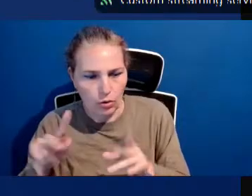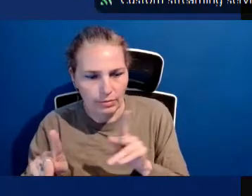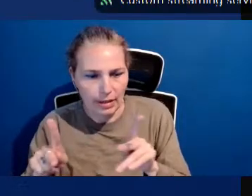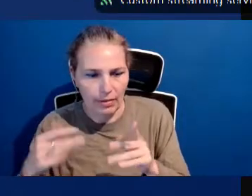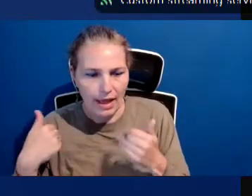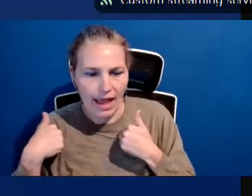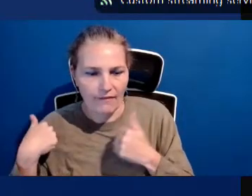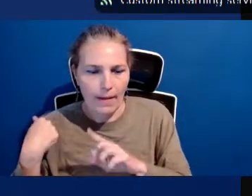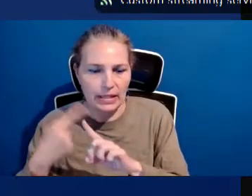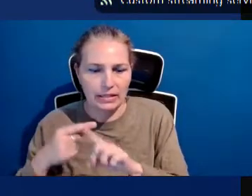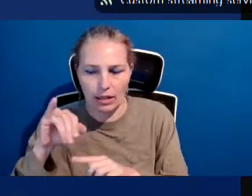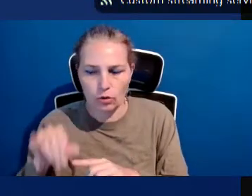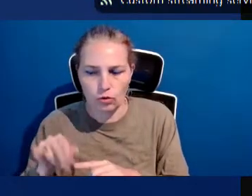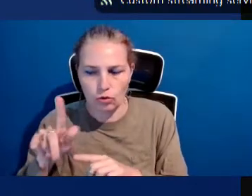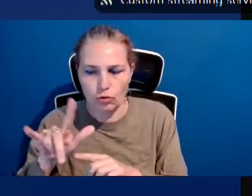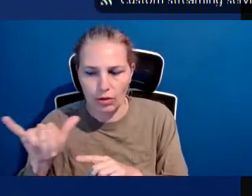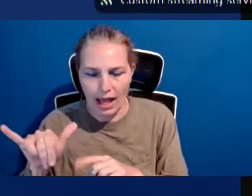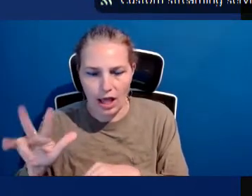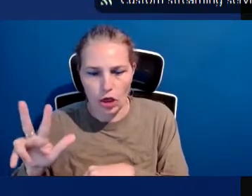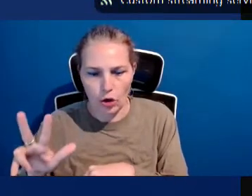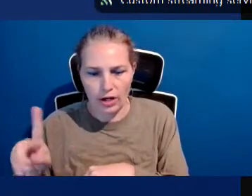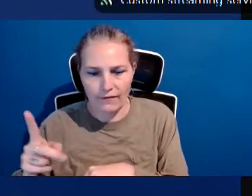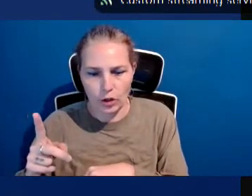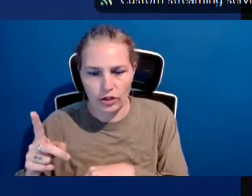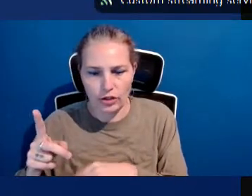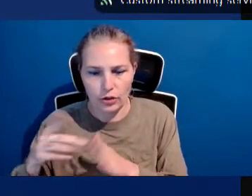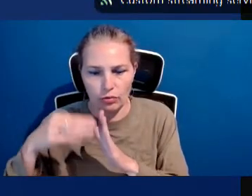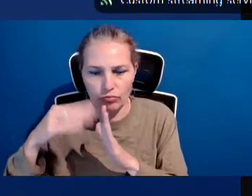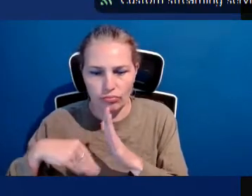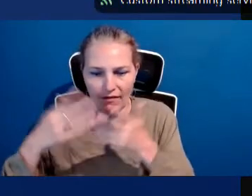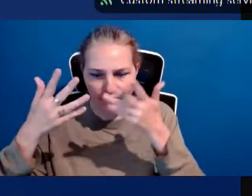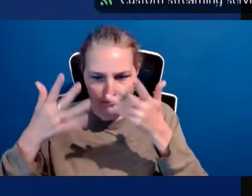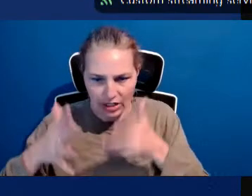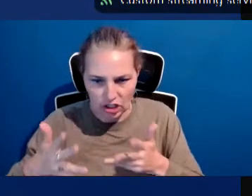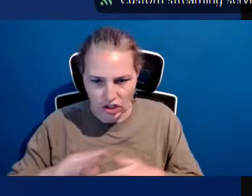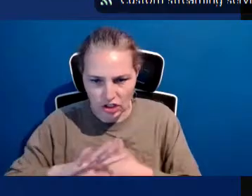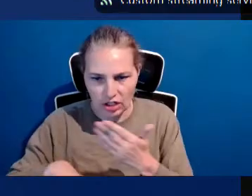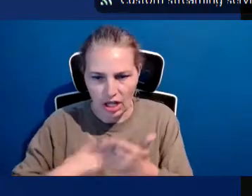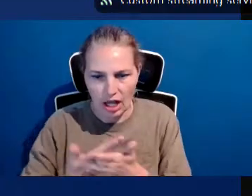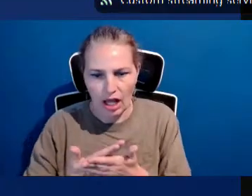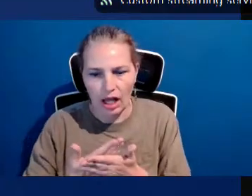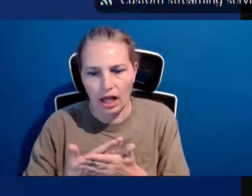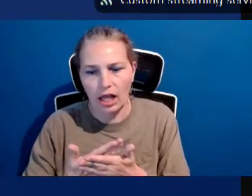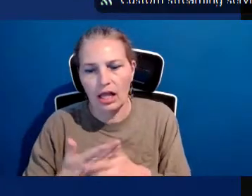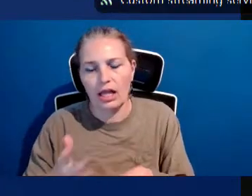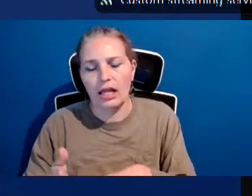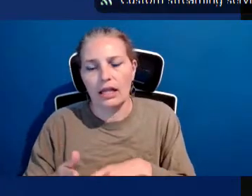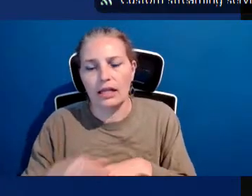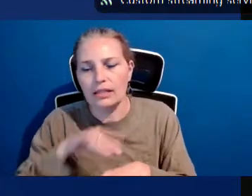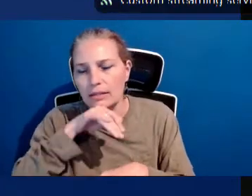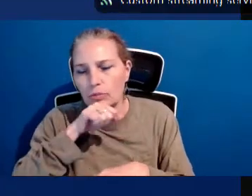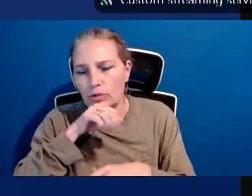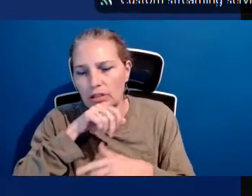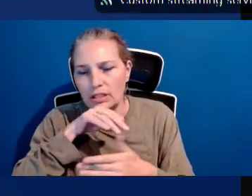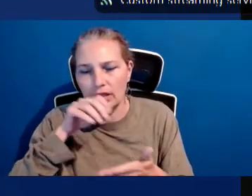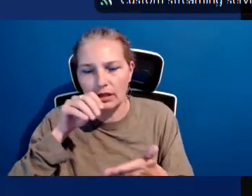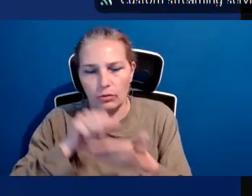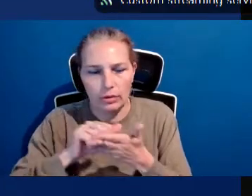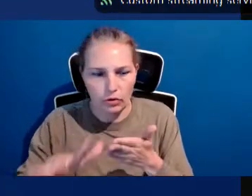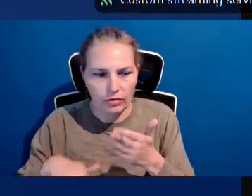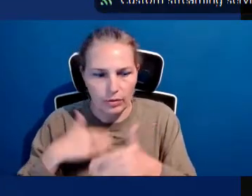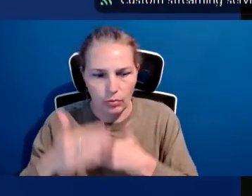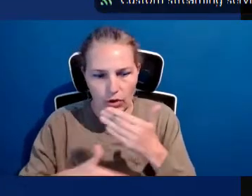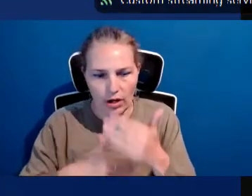31st to complete their debris removal process. We have been working with them to make sure that they have a fire debris removal